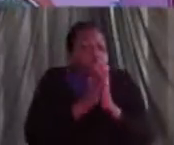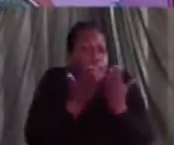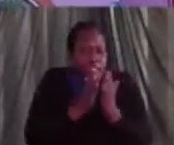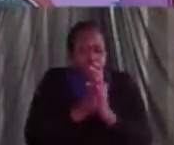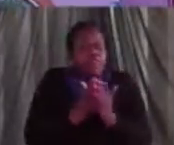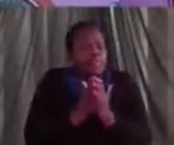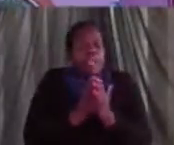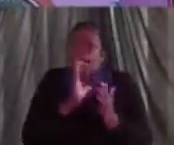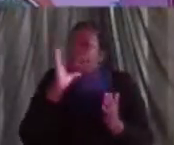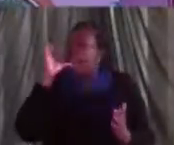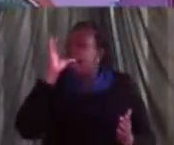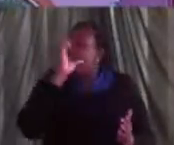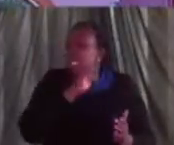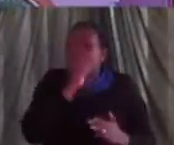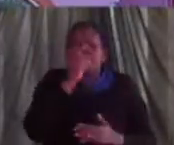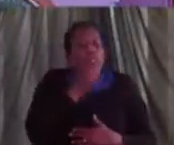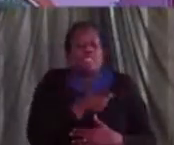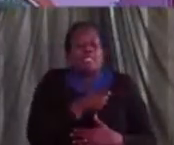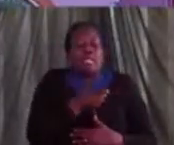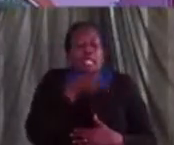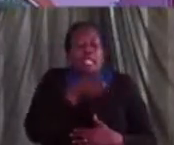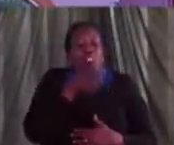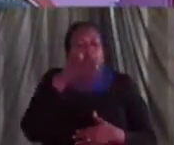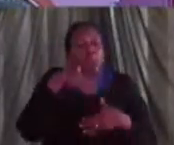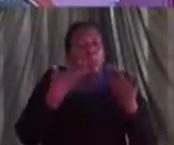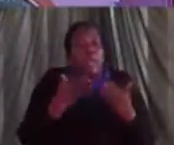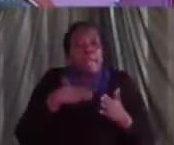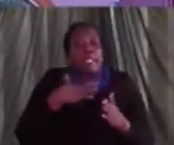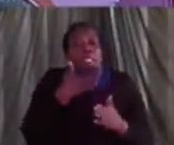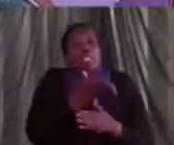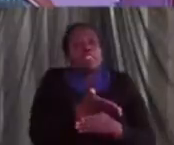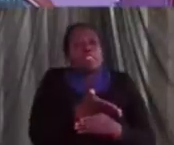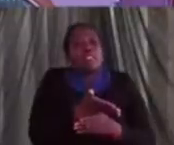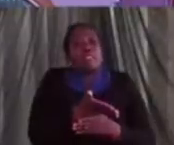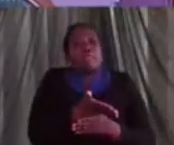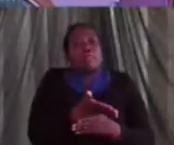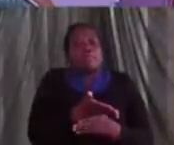it. And that is where I am.